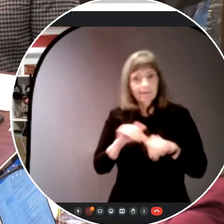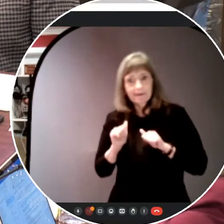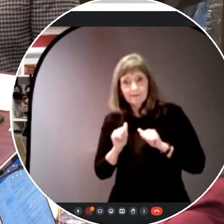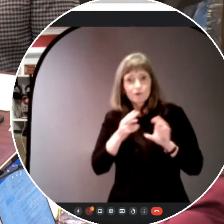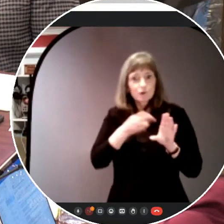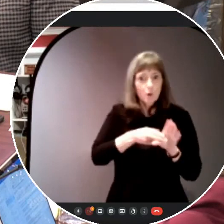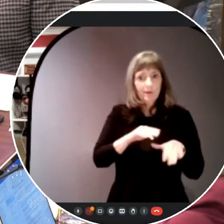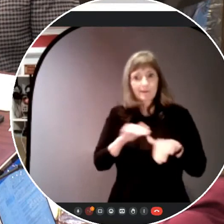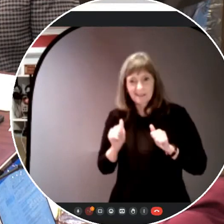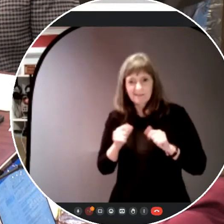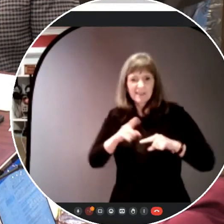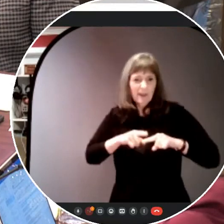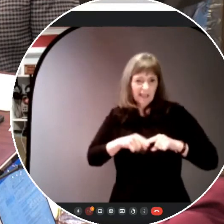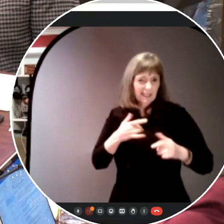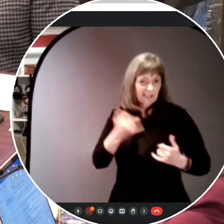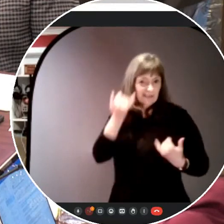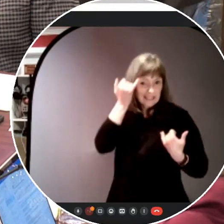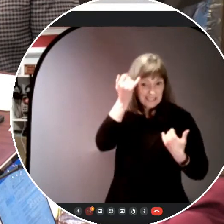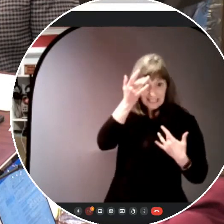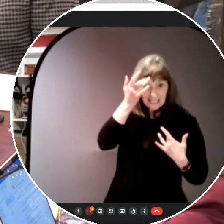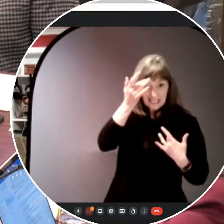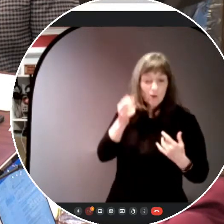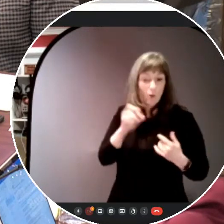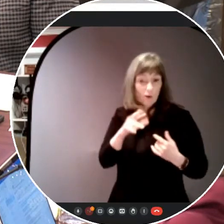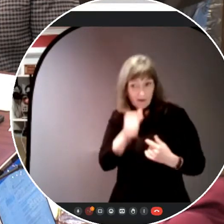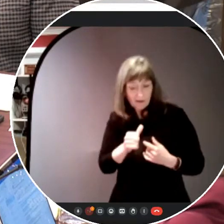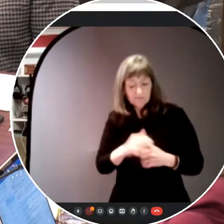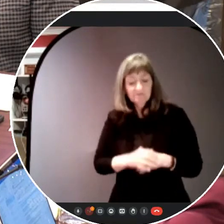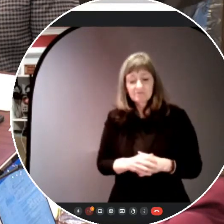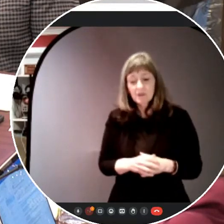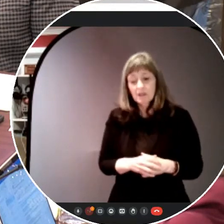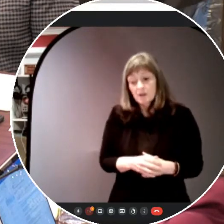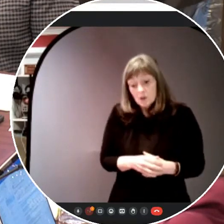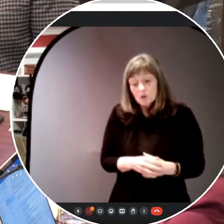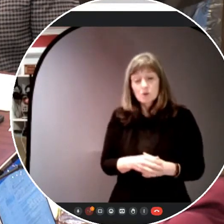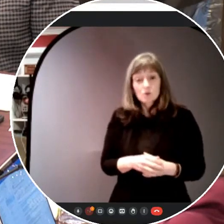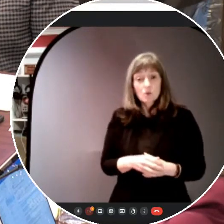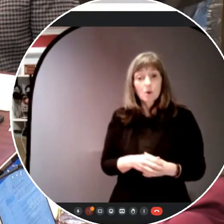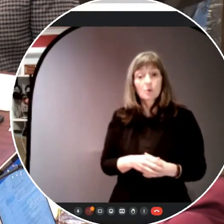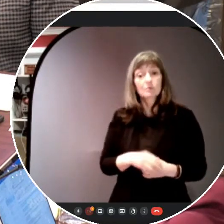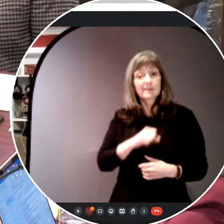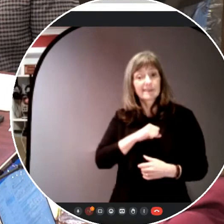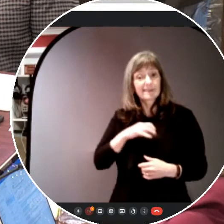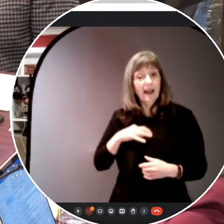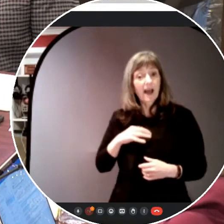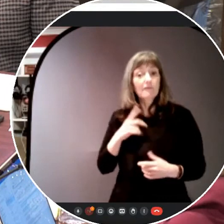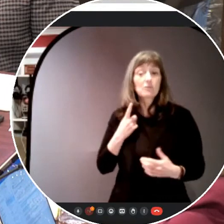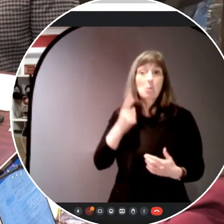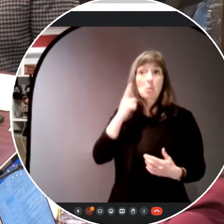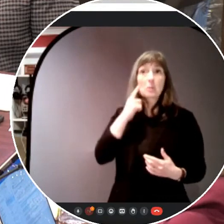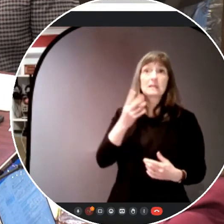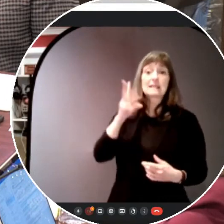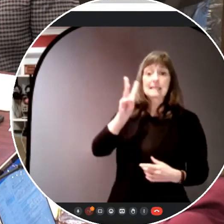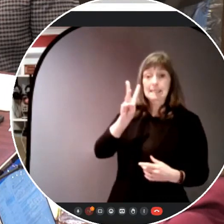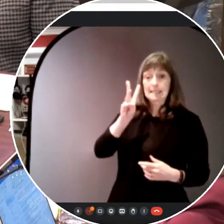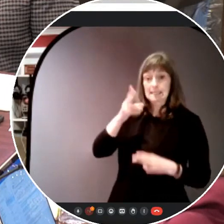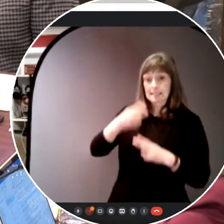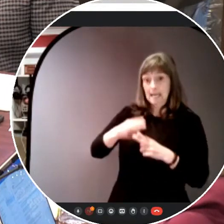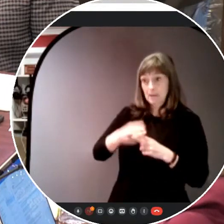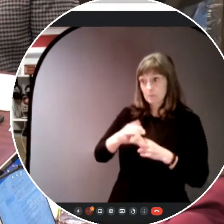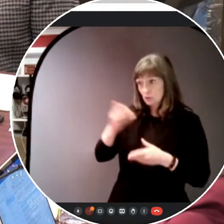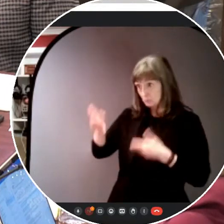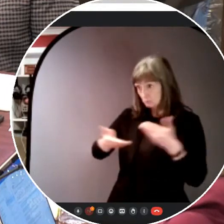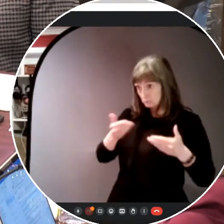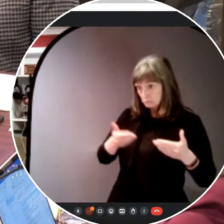months. The staff initiated 6 different names by submission.